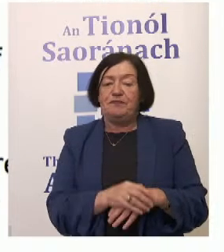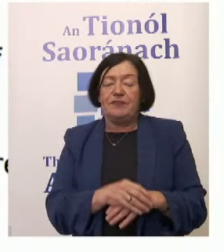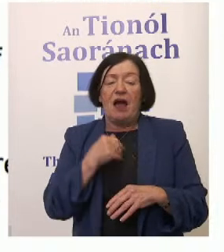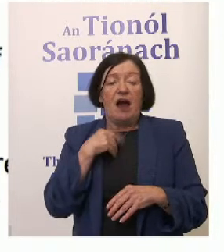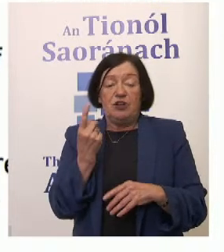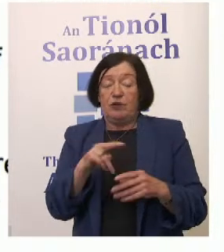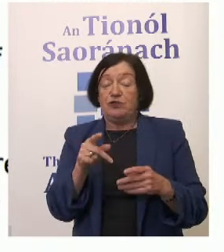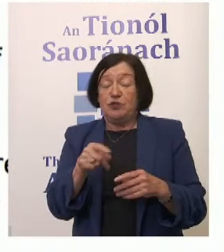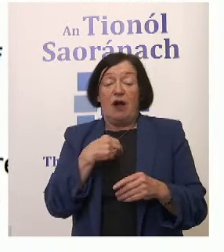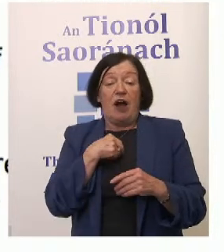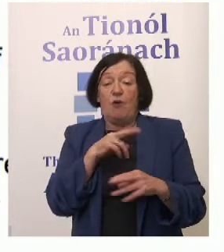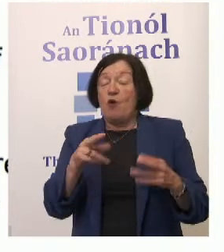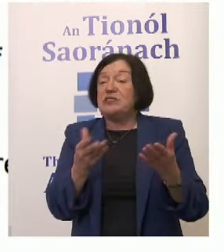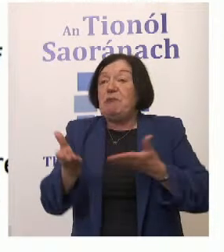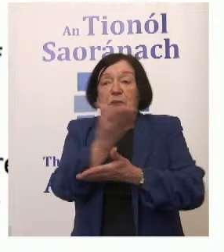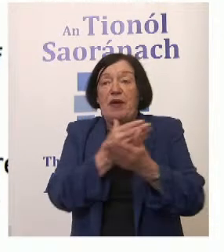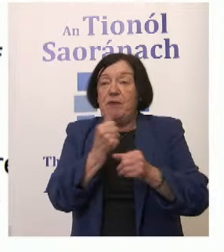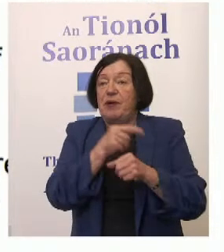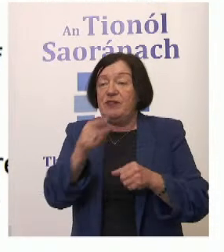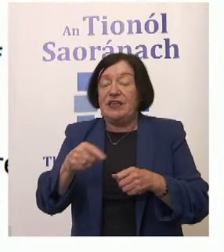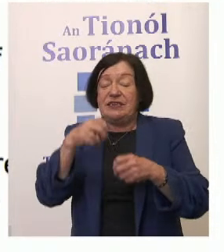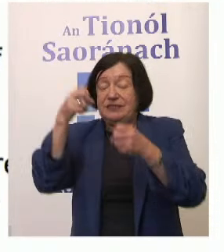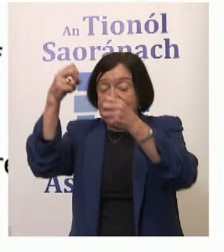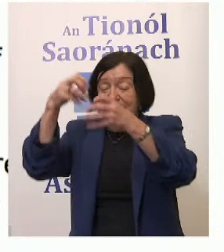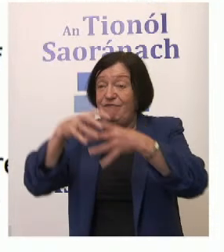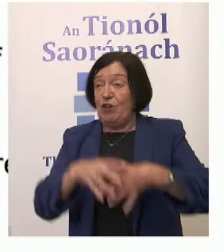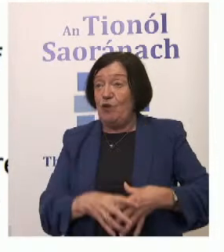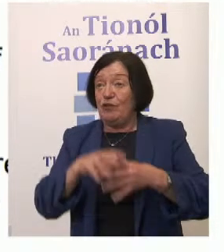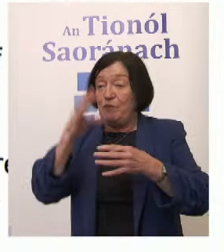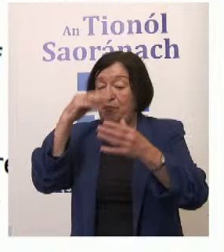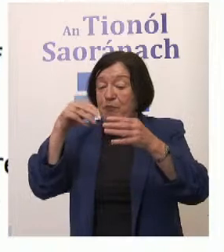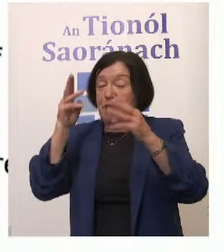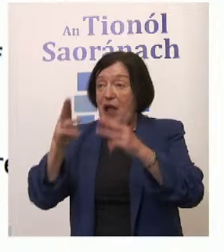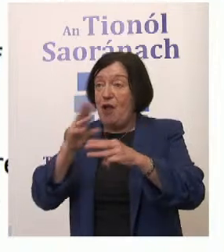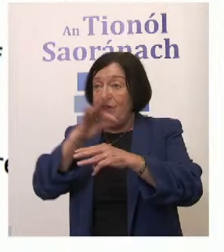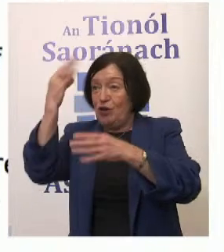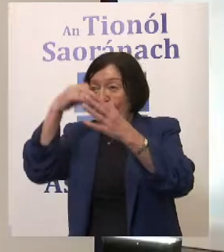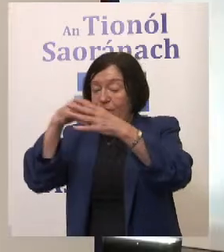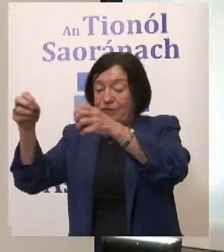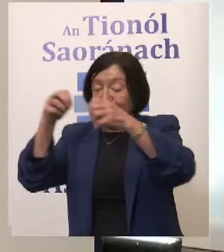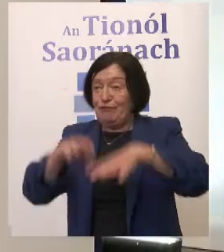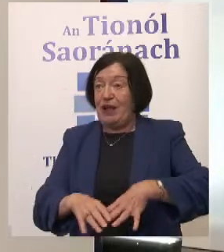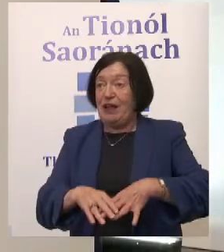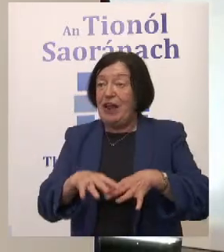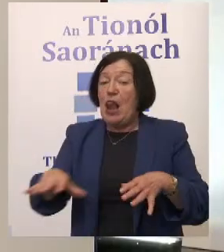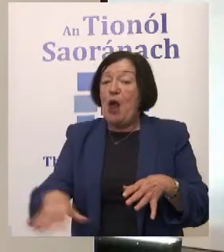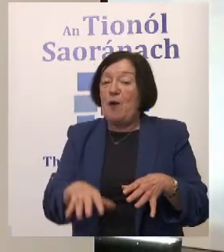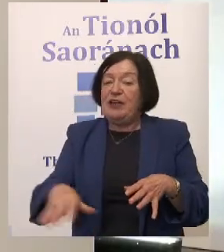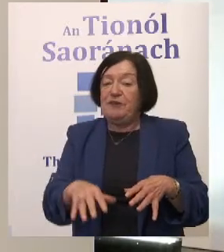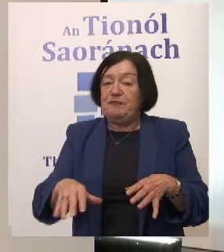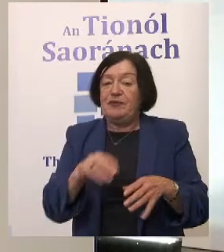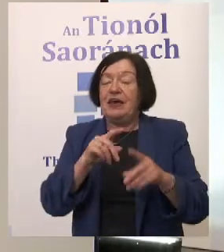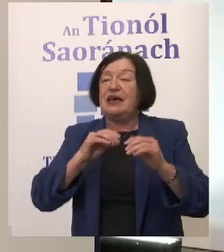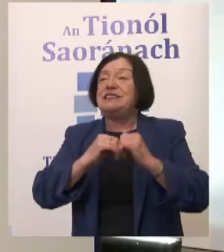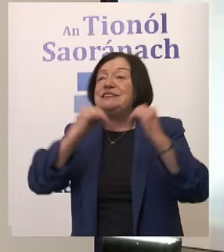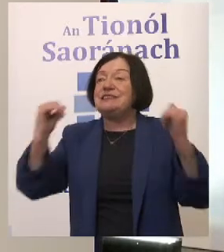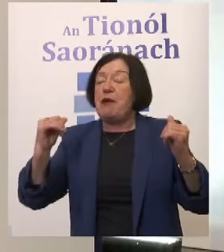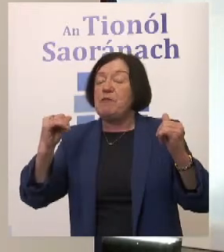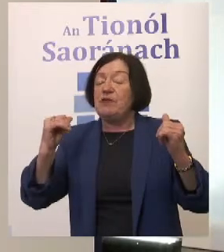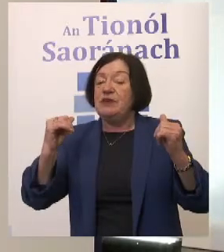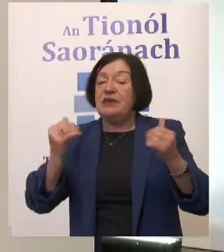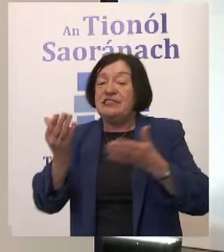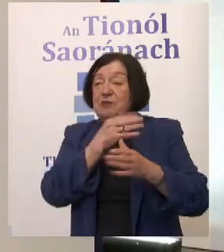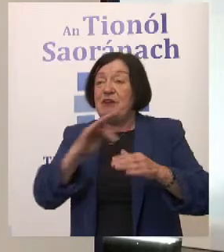don't do that. I'm not going to debate about that devolution piece. That's a separate decision and a separate debate, if you like, from my